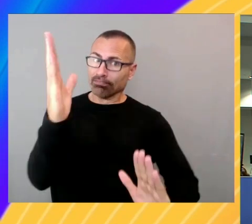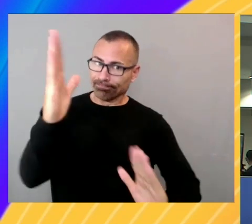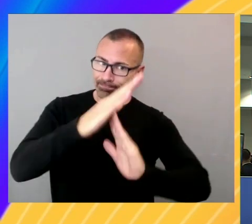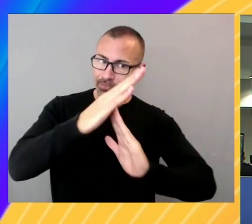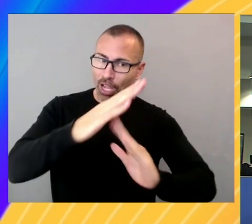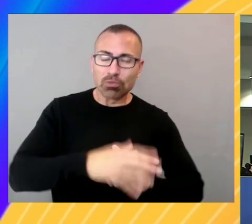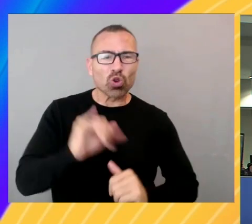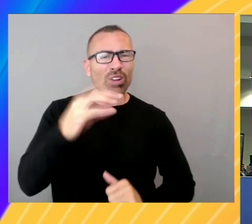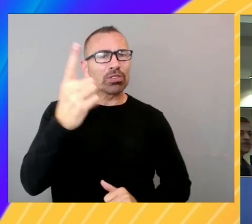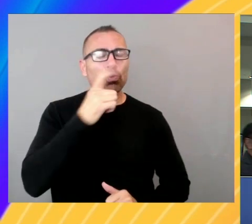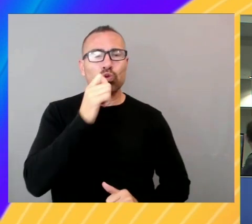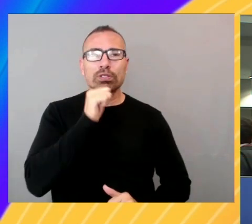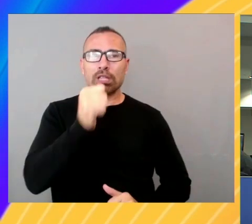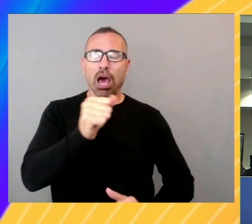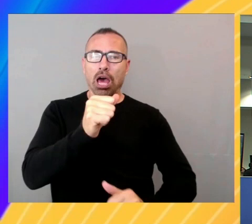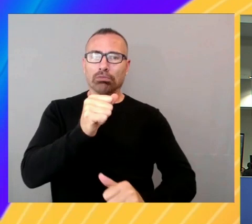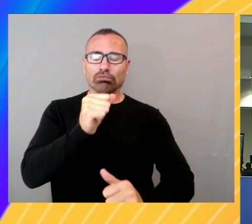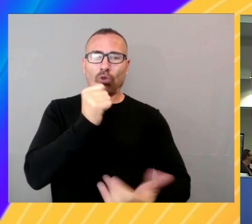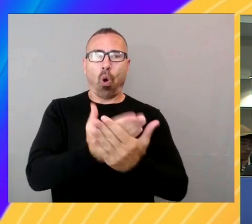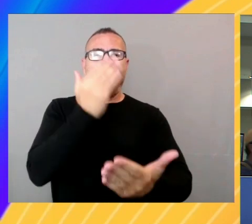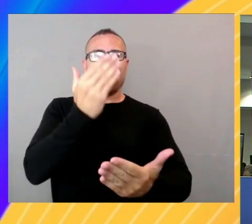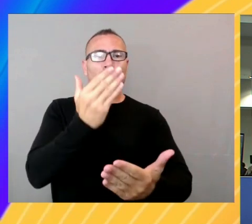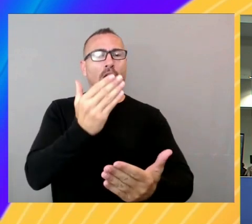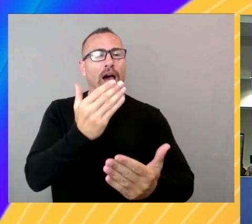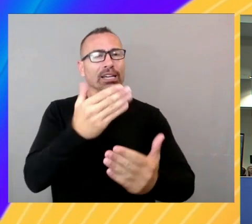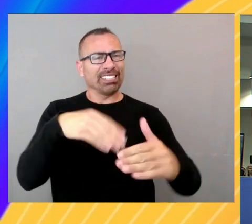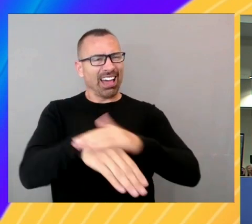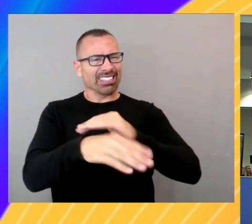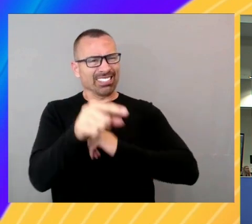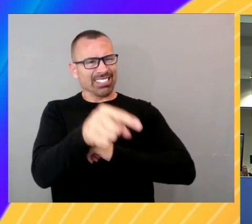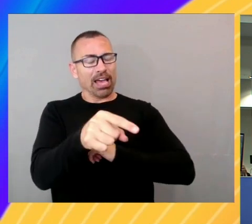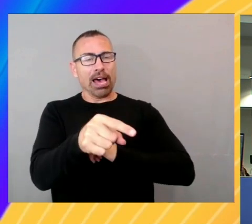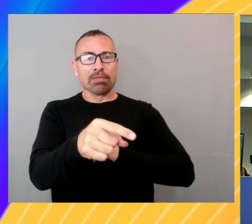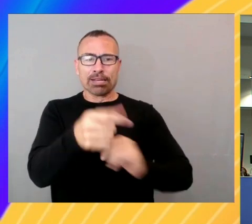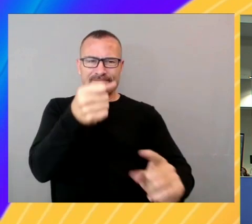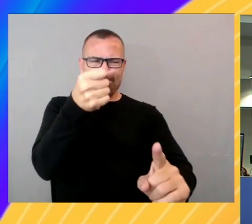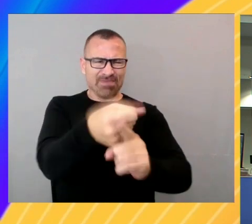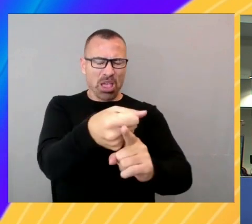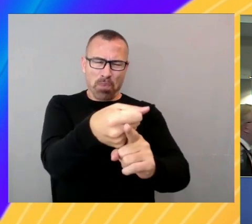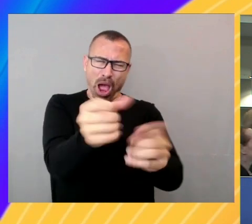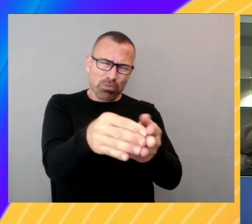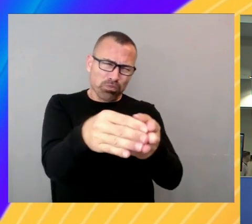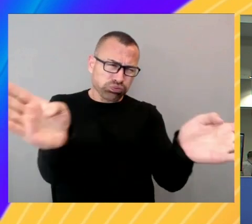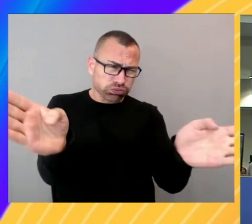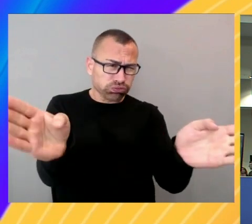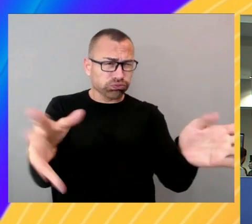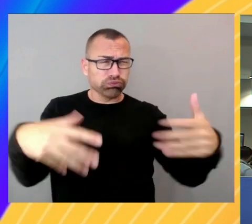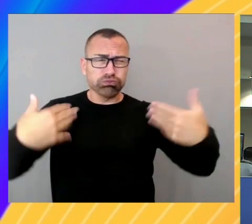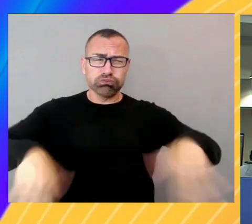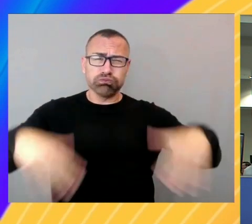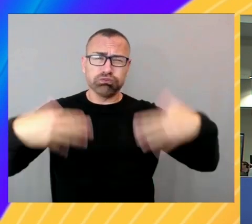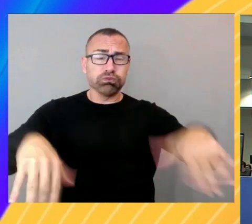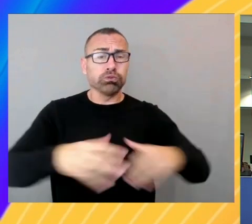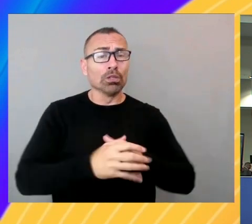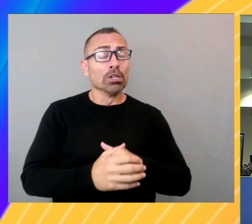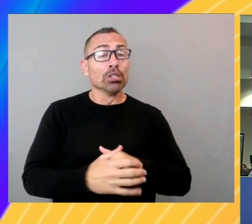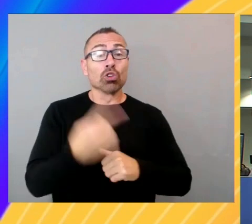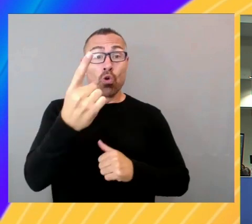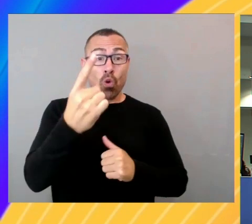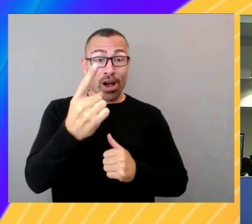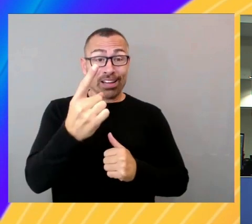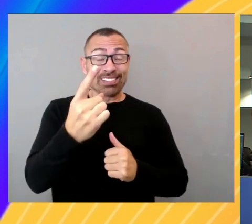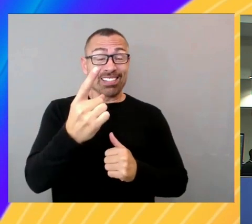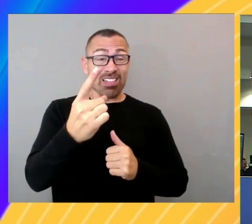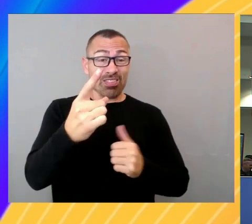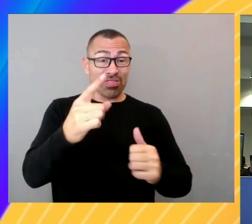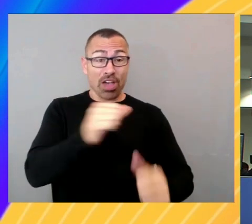can impact a wide scope. And so delegating administration, one is, I think, a very powerful